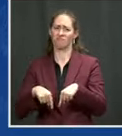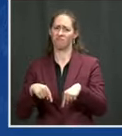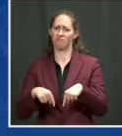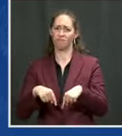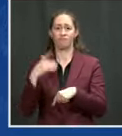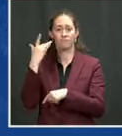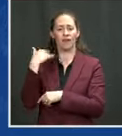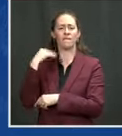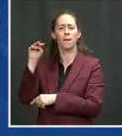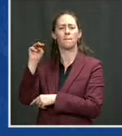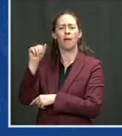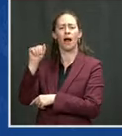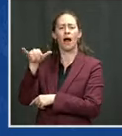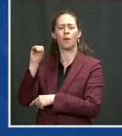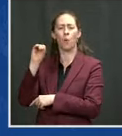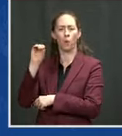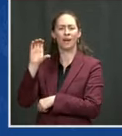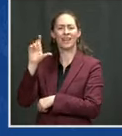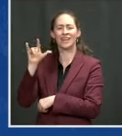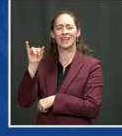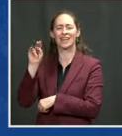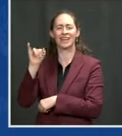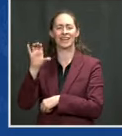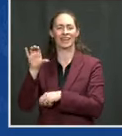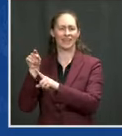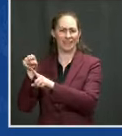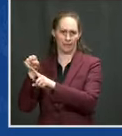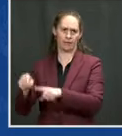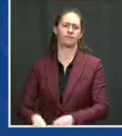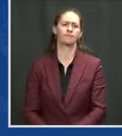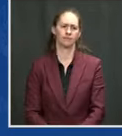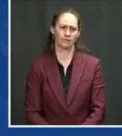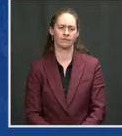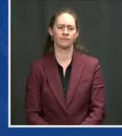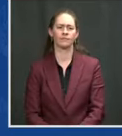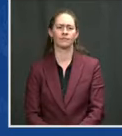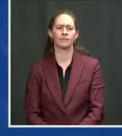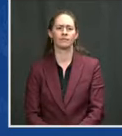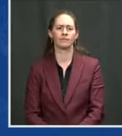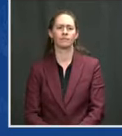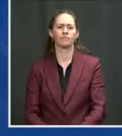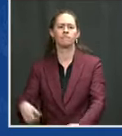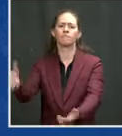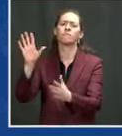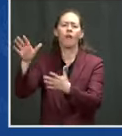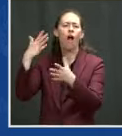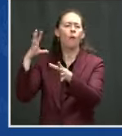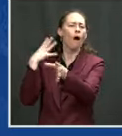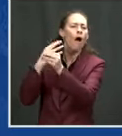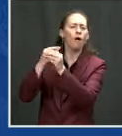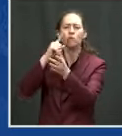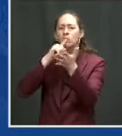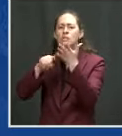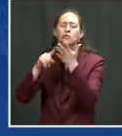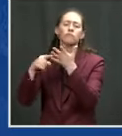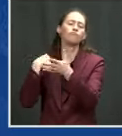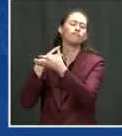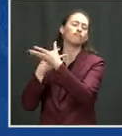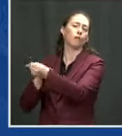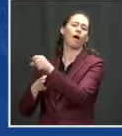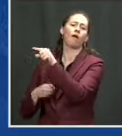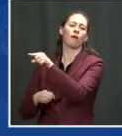tradition here. We had the highest voter turnout in the last election. We also had the highest census return. I'm sure that's to the angst of